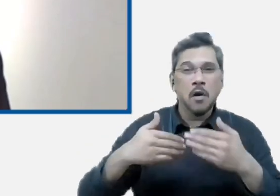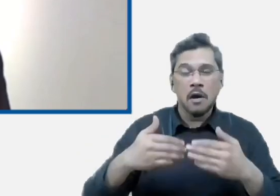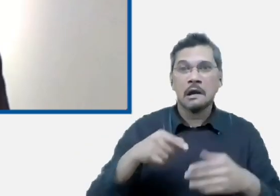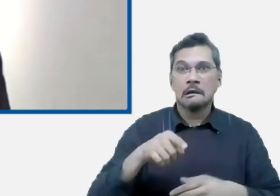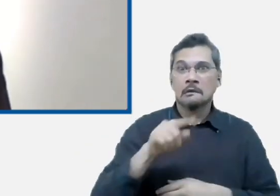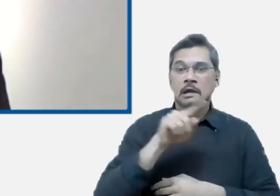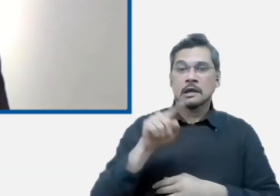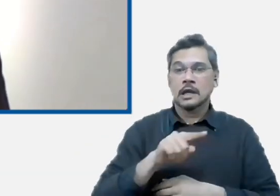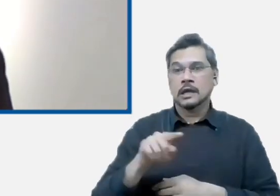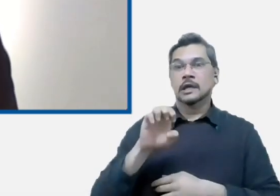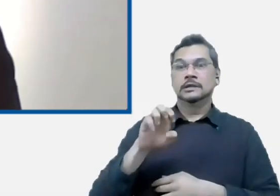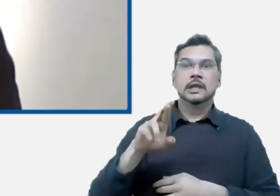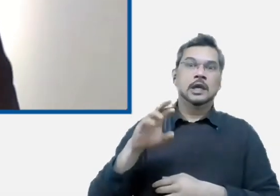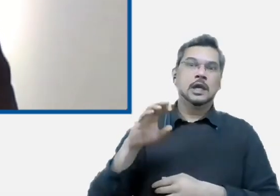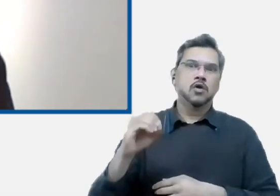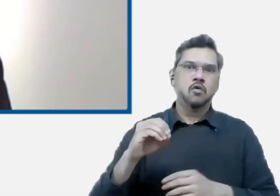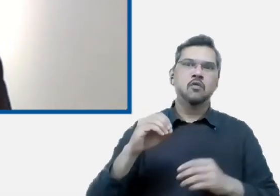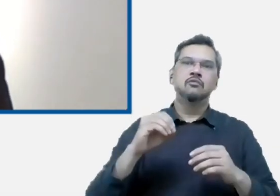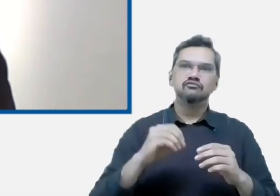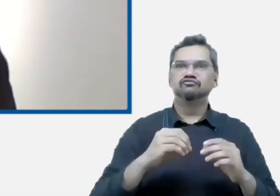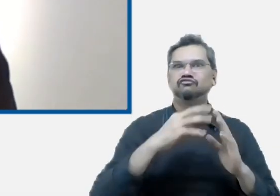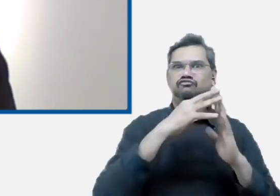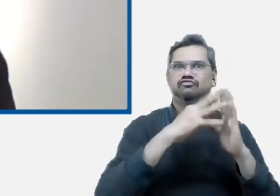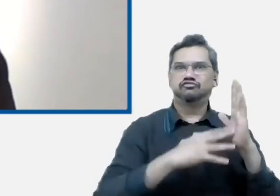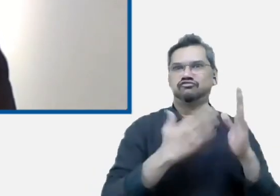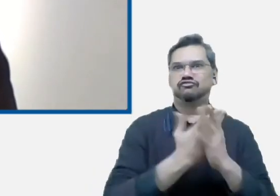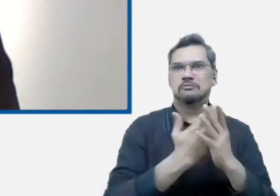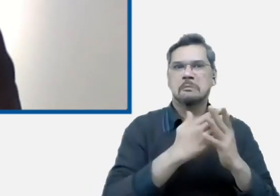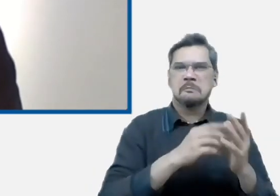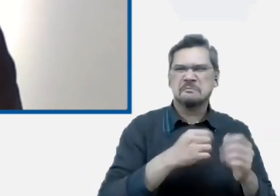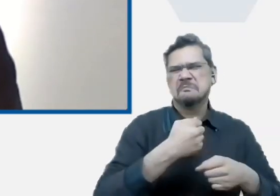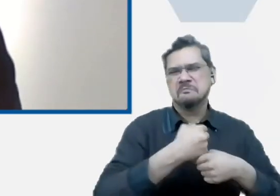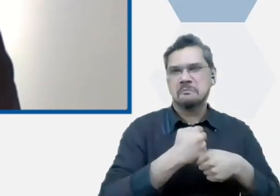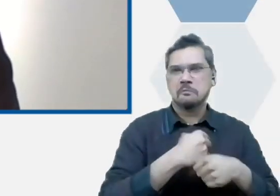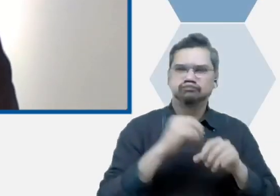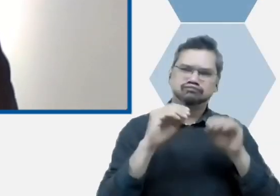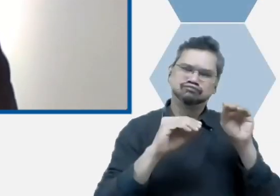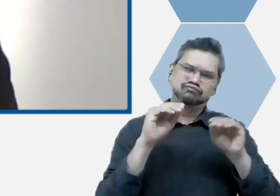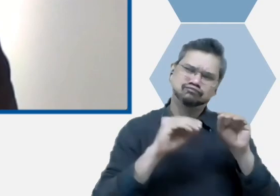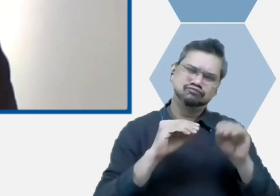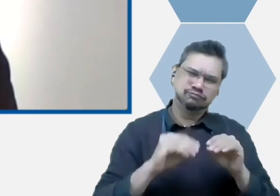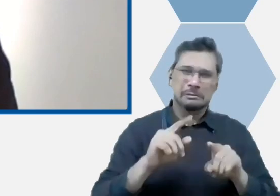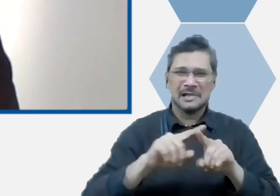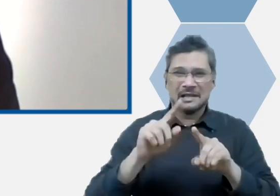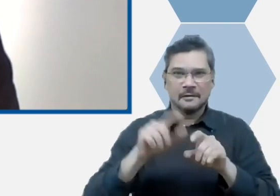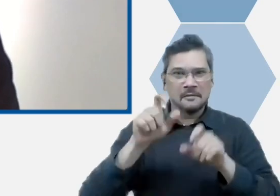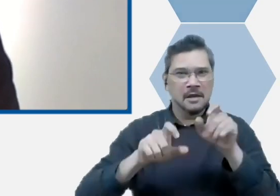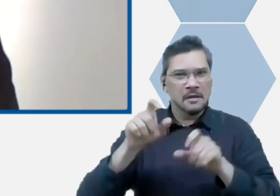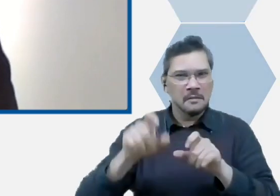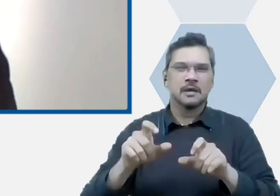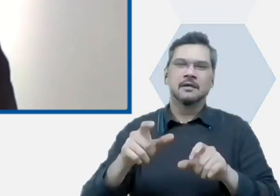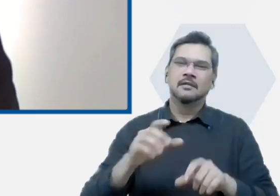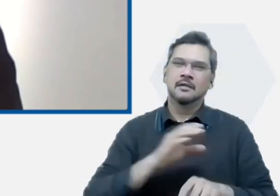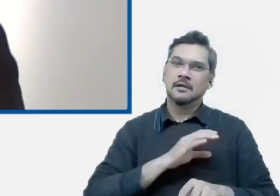Director, as well as African Union and Rex and the other drafting committee members, member states included, to actually come up with